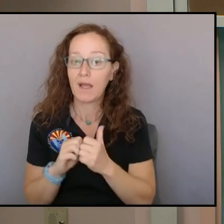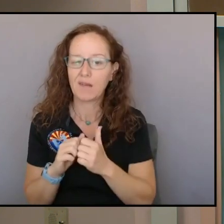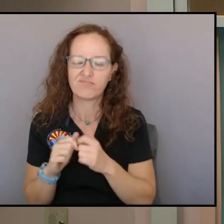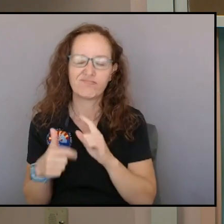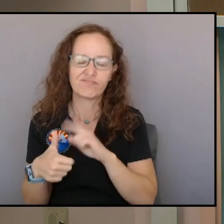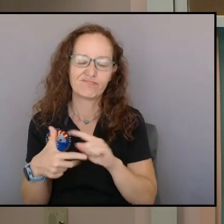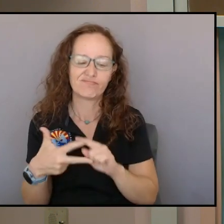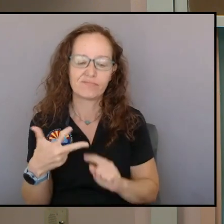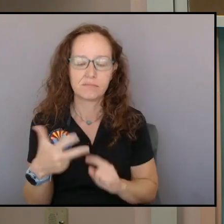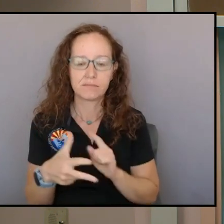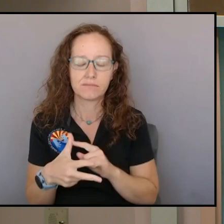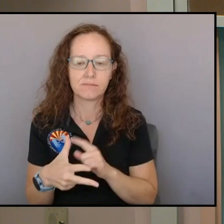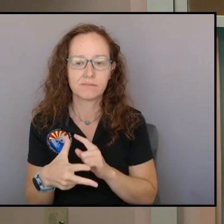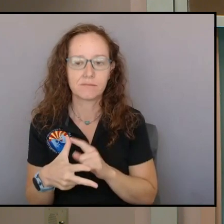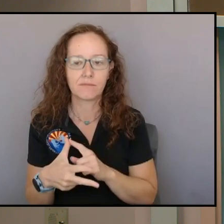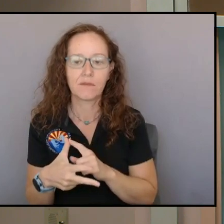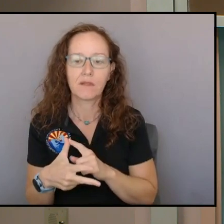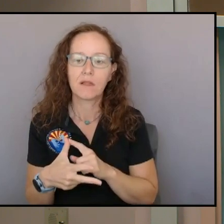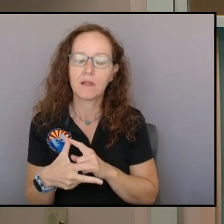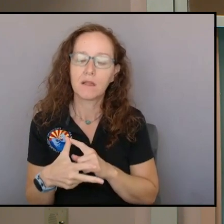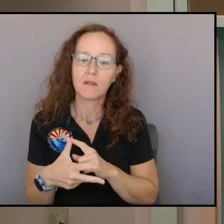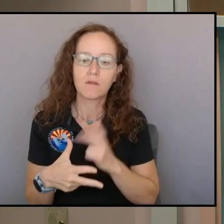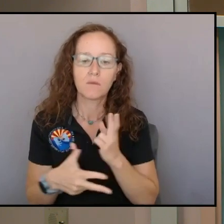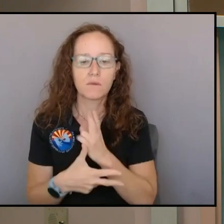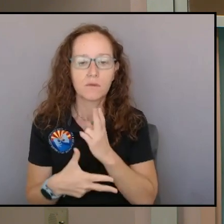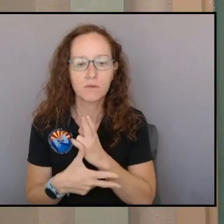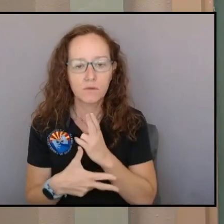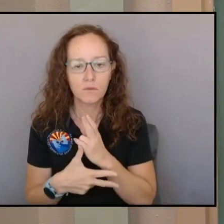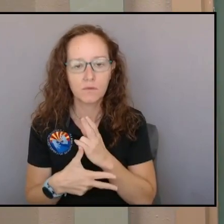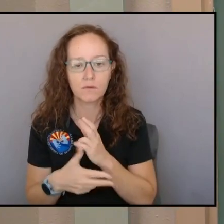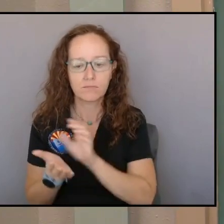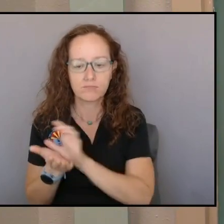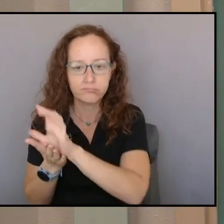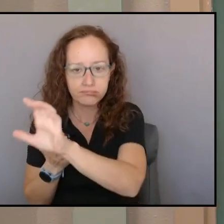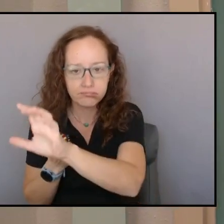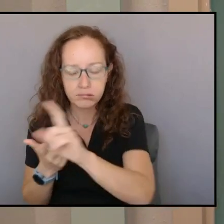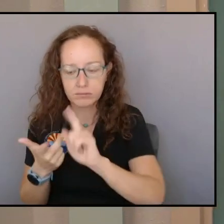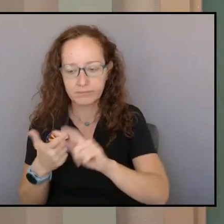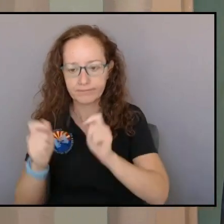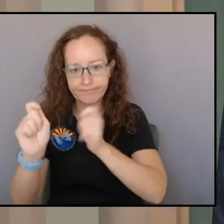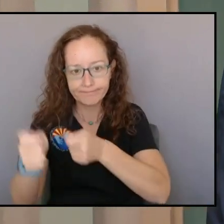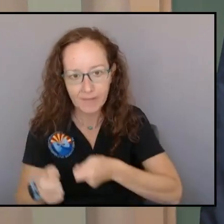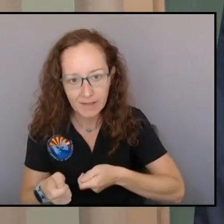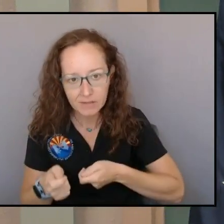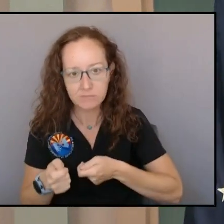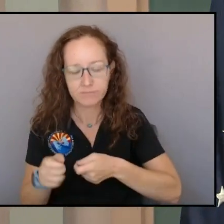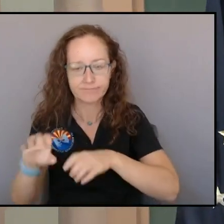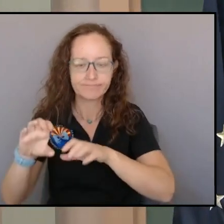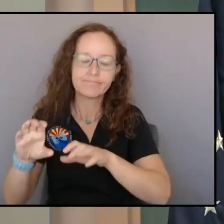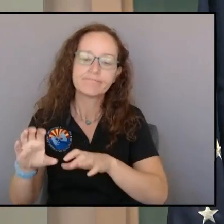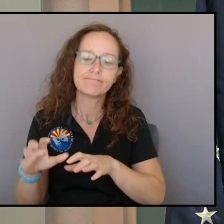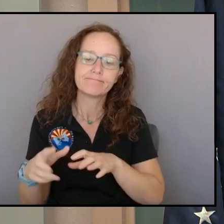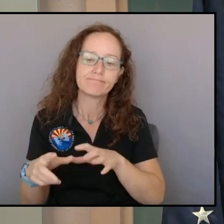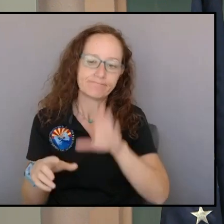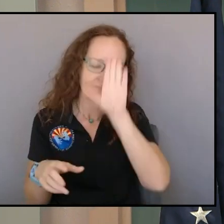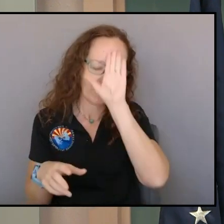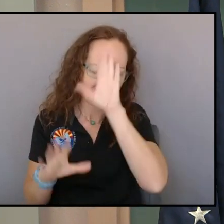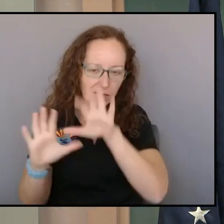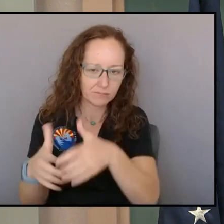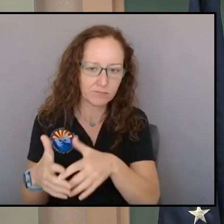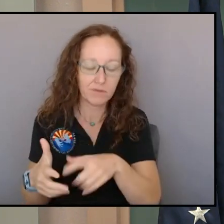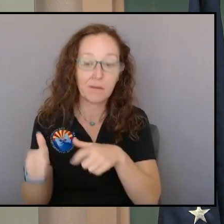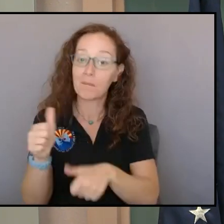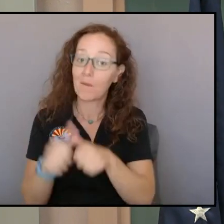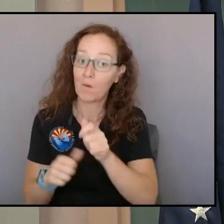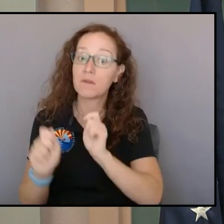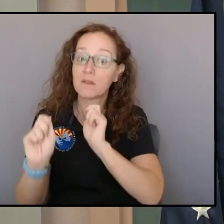it's in the wilderness is with bulldozers and hand crews. So the majority of it's going to be hand crew work